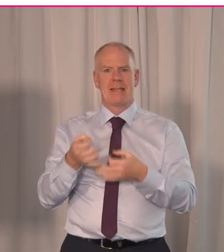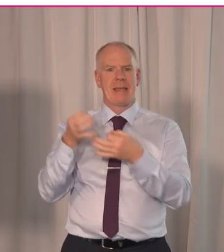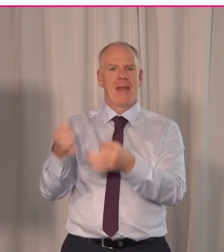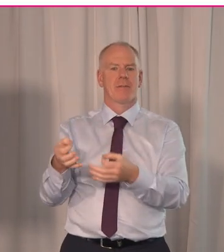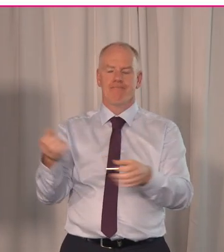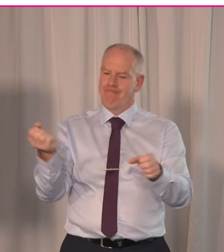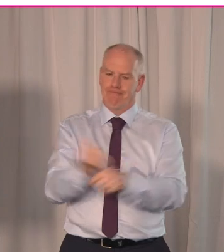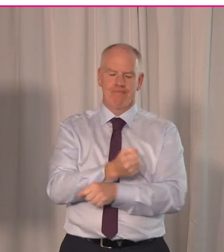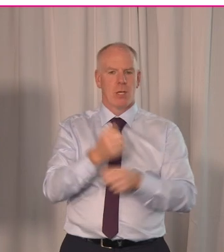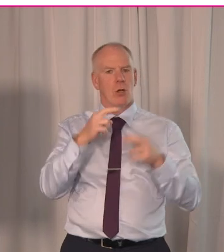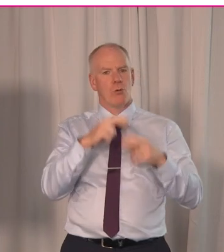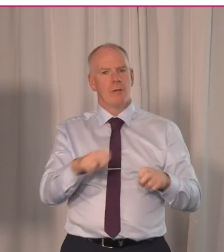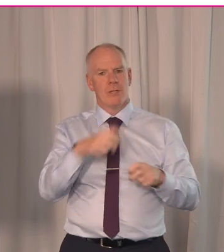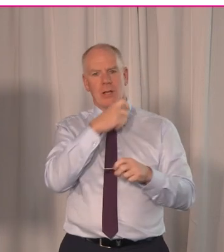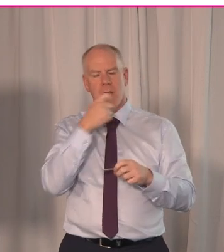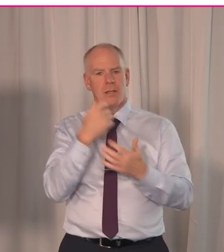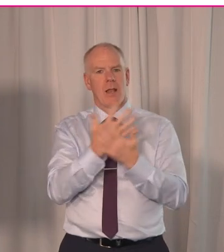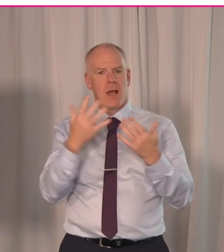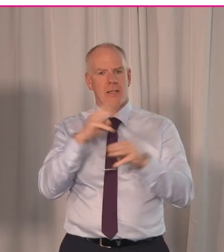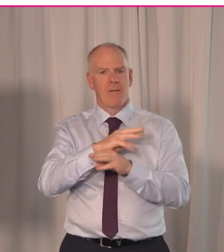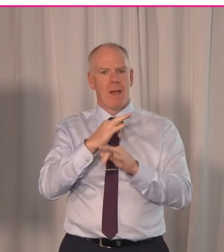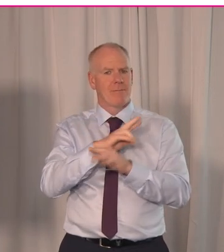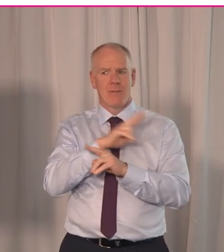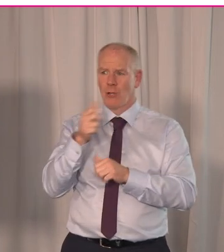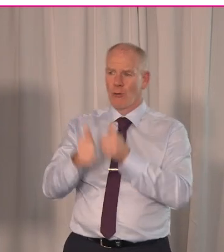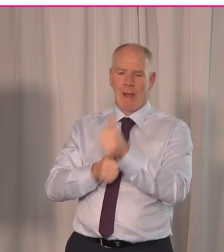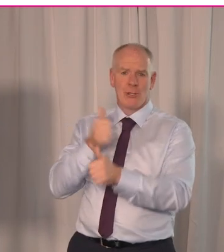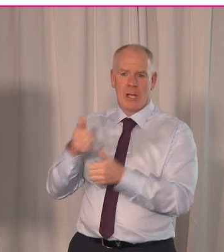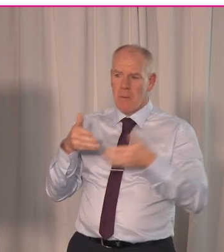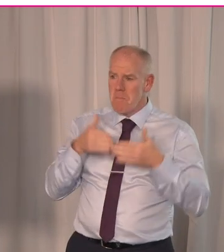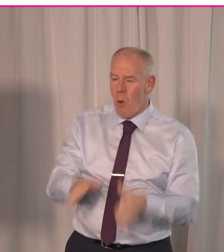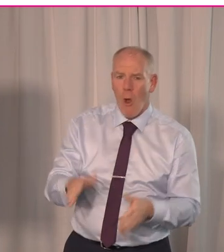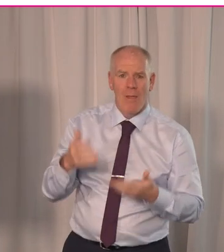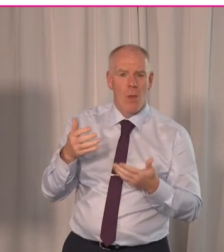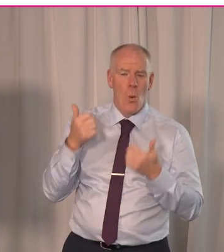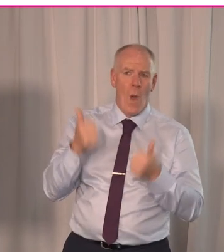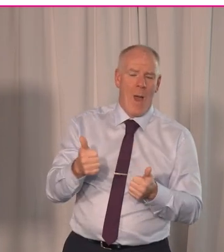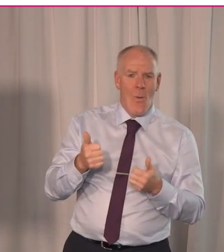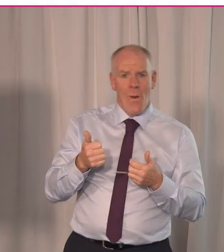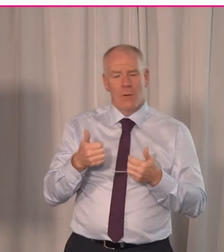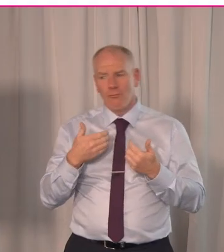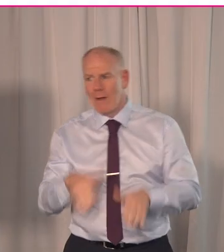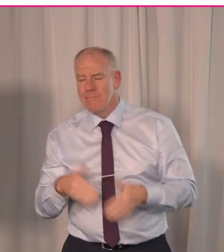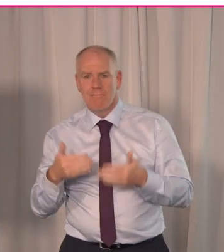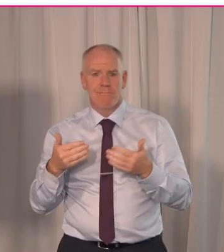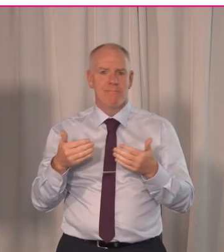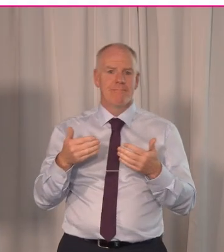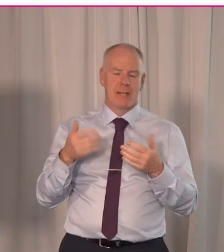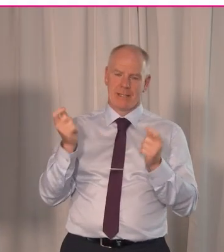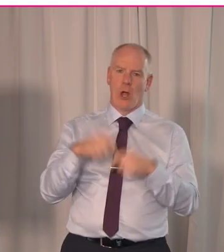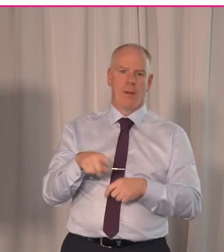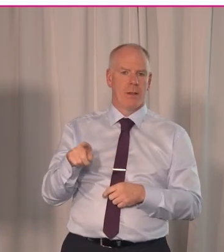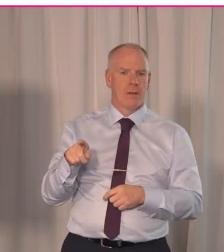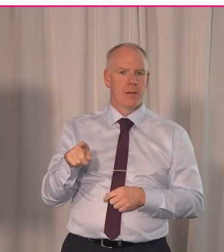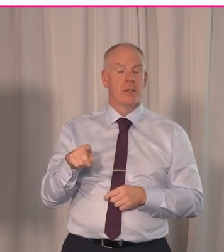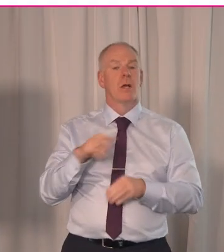unfortunately in our research many parents were not congratulated at the time of their child's birth, which is really a tragedy. So